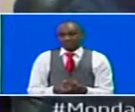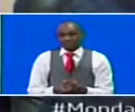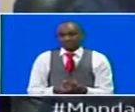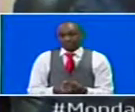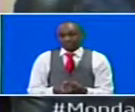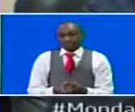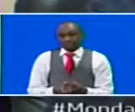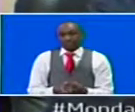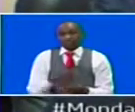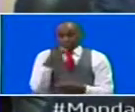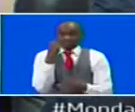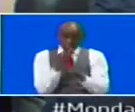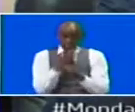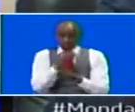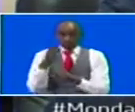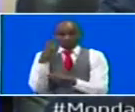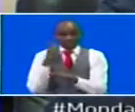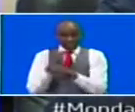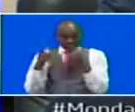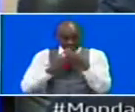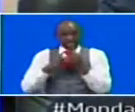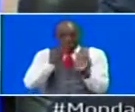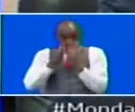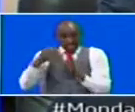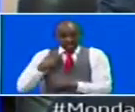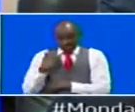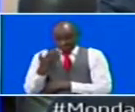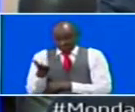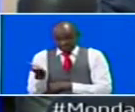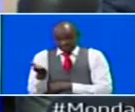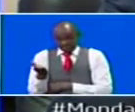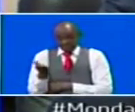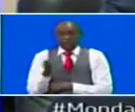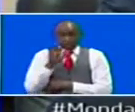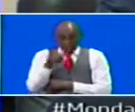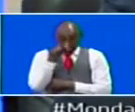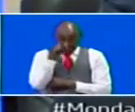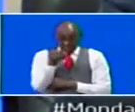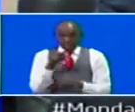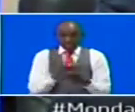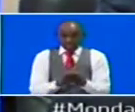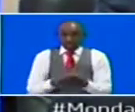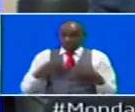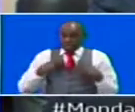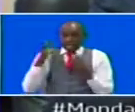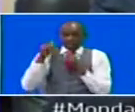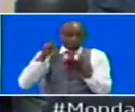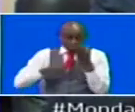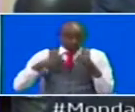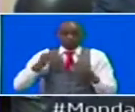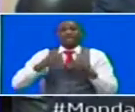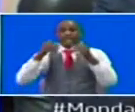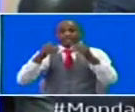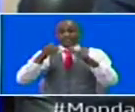In the 2012-2016 strategic period. From the consolidation, we then expect to move to the next